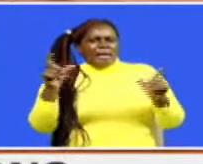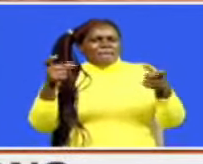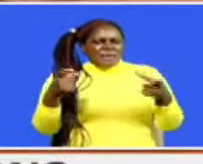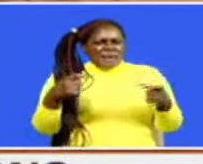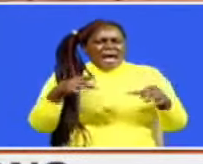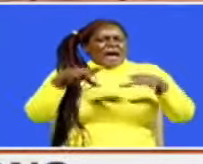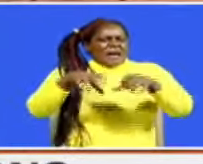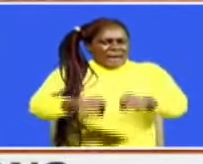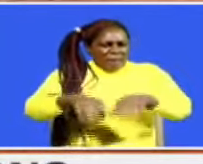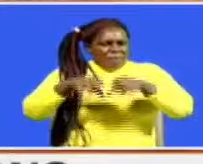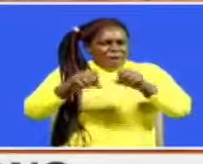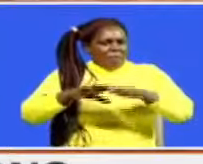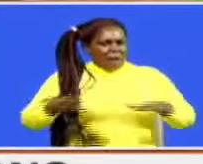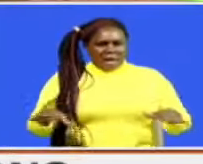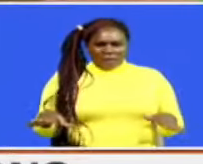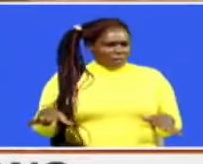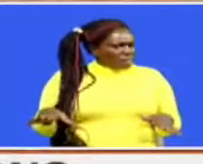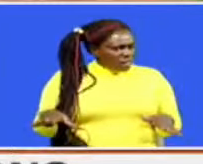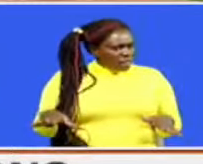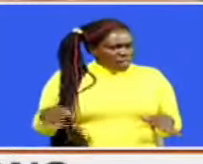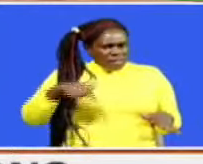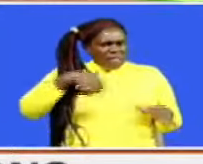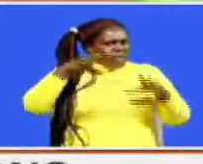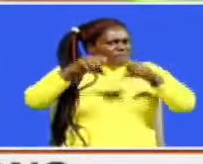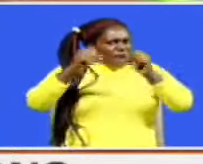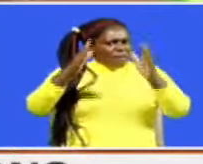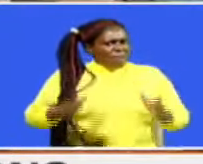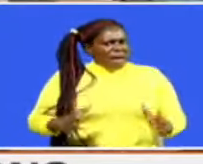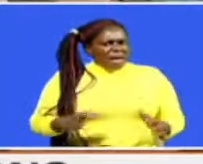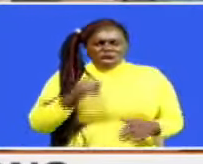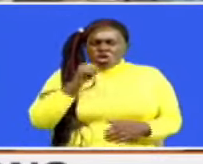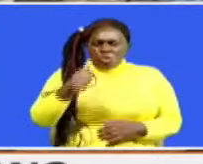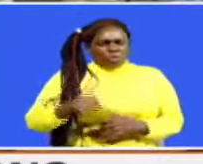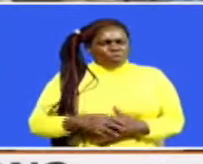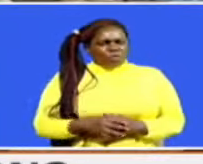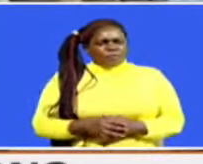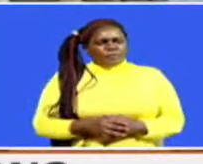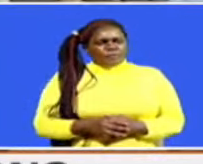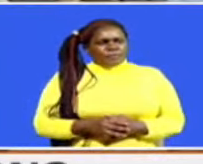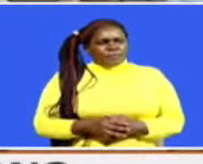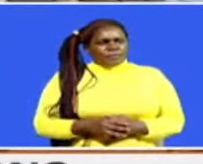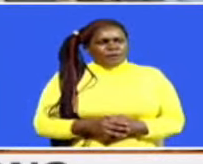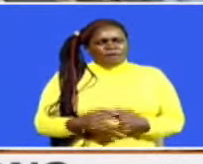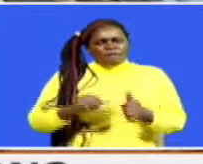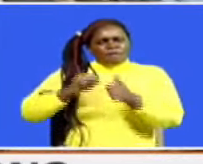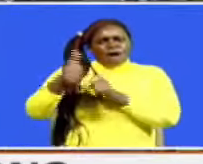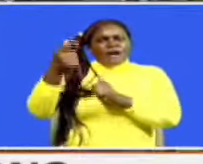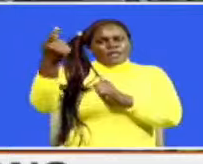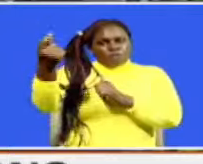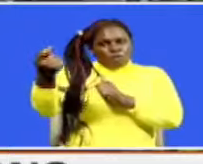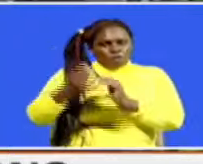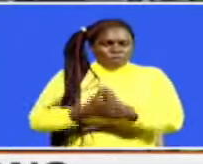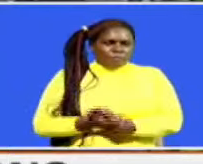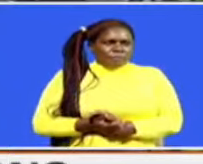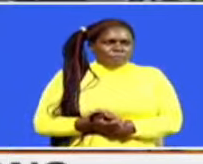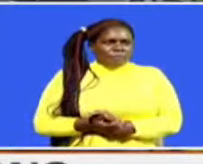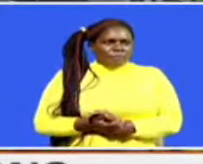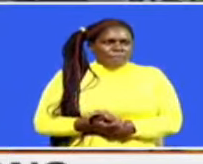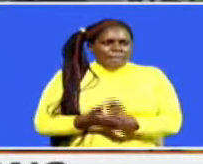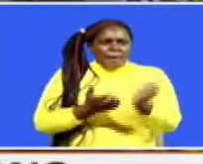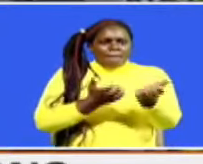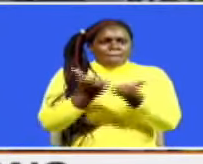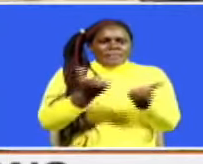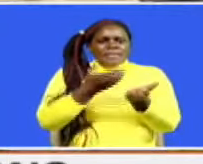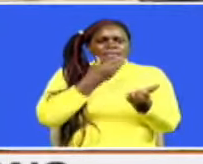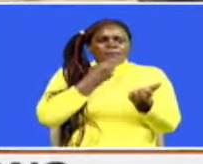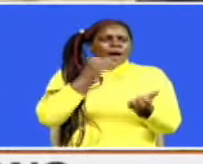saying, grabbers. We are not grabbers. A few meters from her home is what was businessman